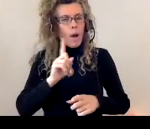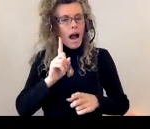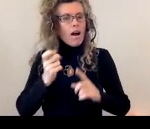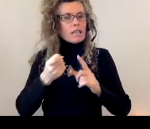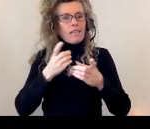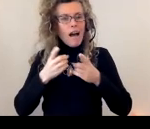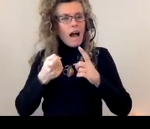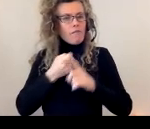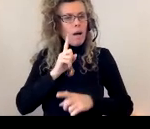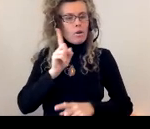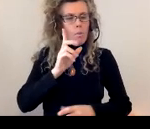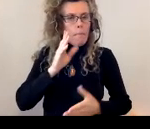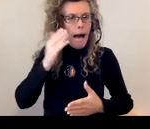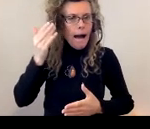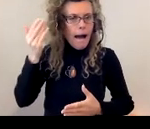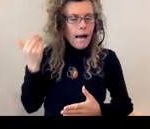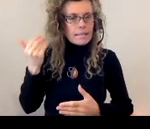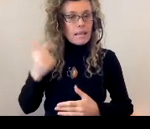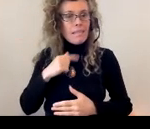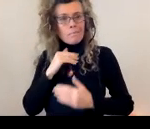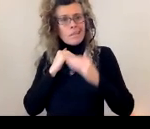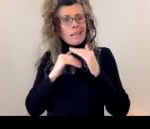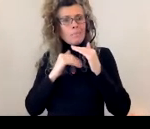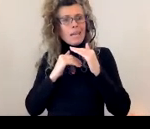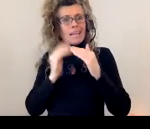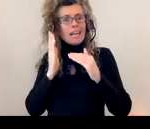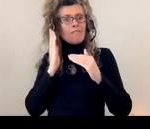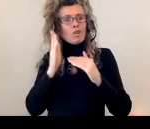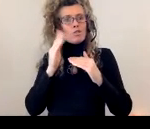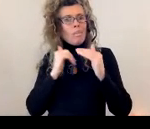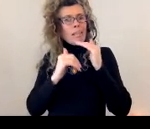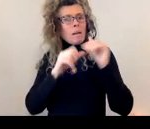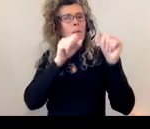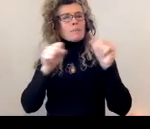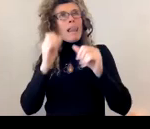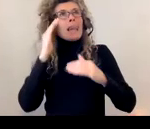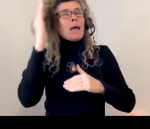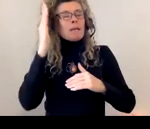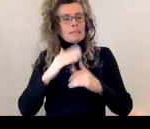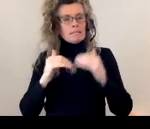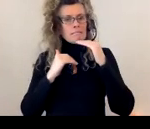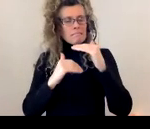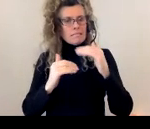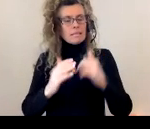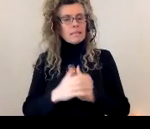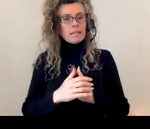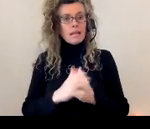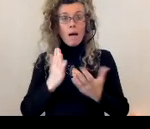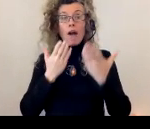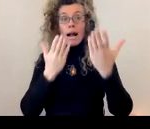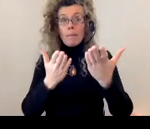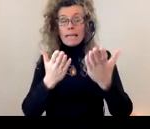be confined to a future of limited possibilities. Here's what I'm recommending. It's a little bit